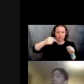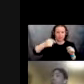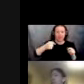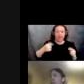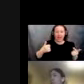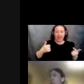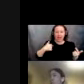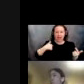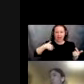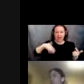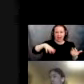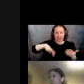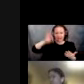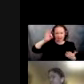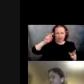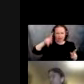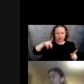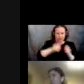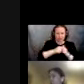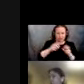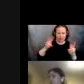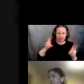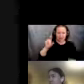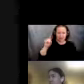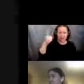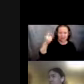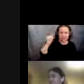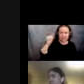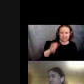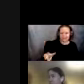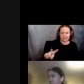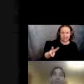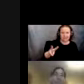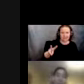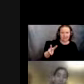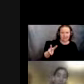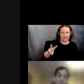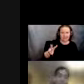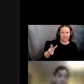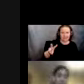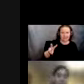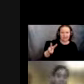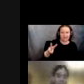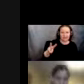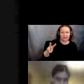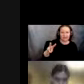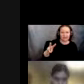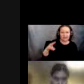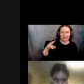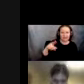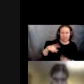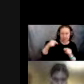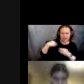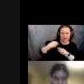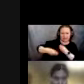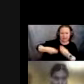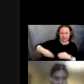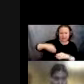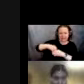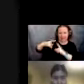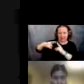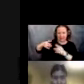found anybody who has 1/16th Japanese ancestry in the camps. So I would be fascinated to know how they figured that out.